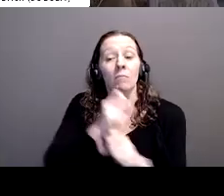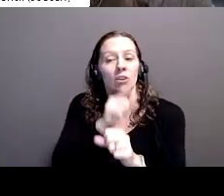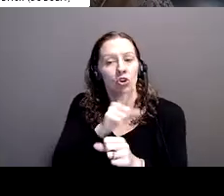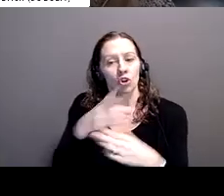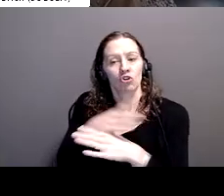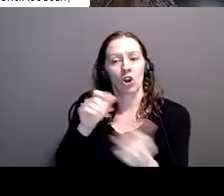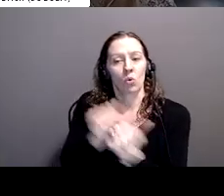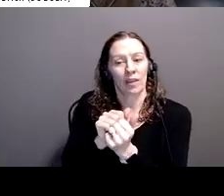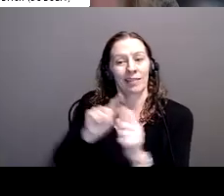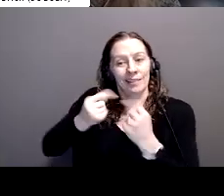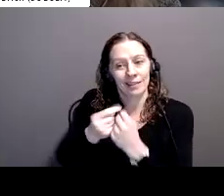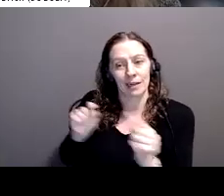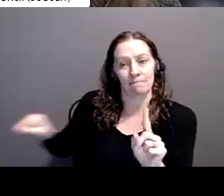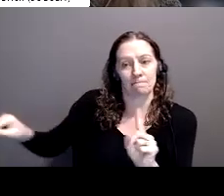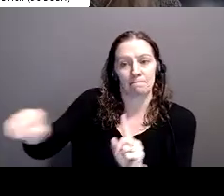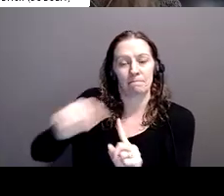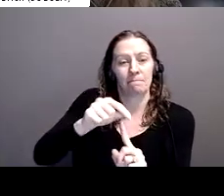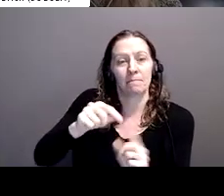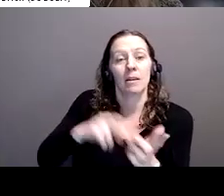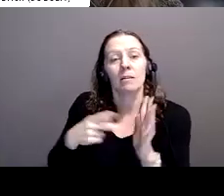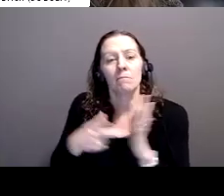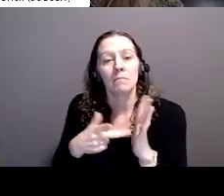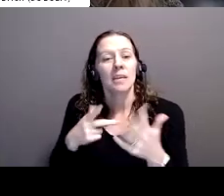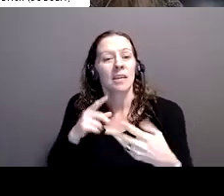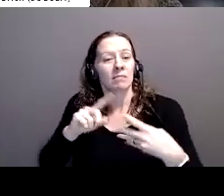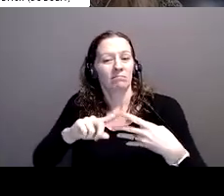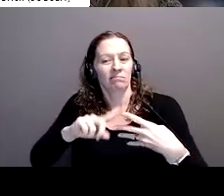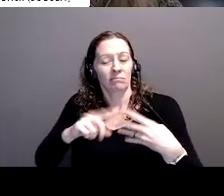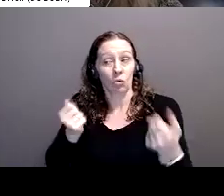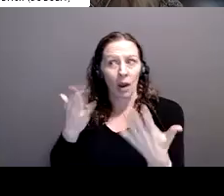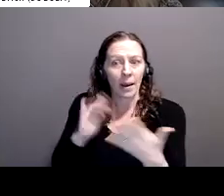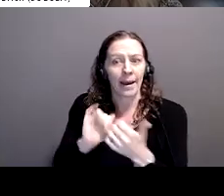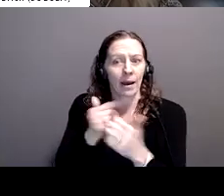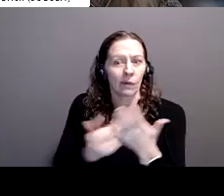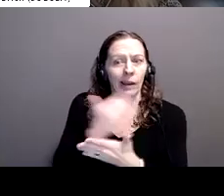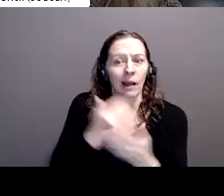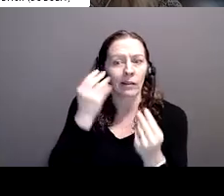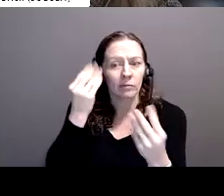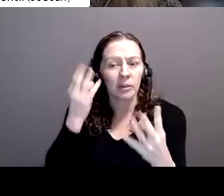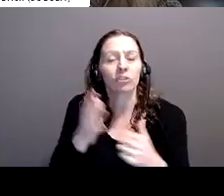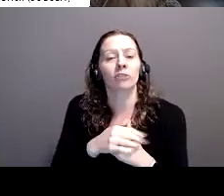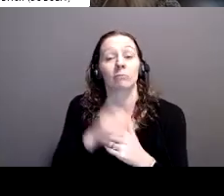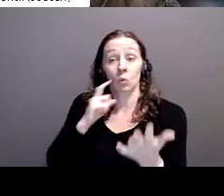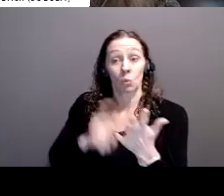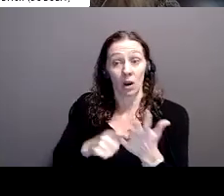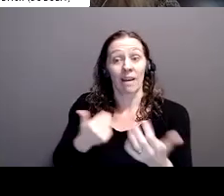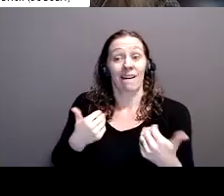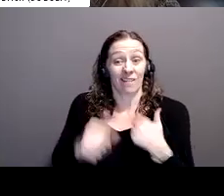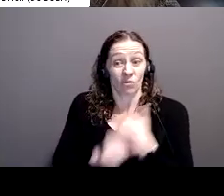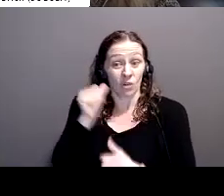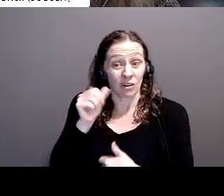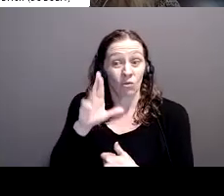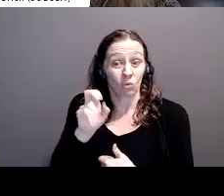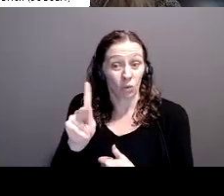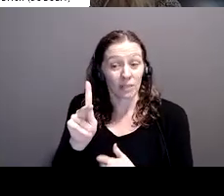was really about, gathering information, how to gather information, recognize the risks of IPV, and then make sure those risks,